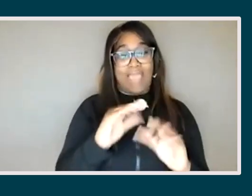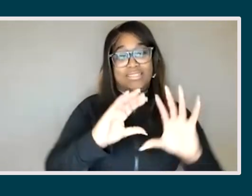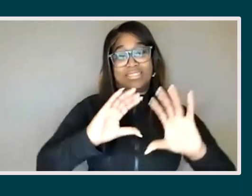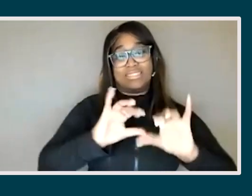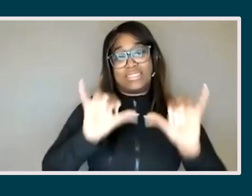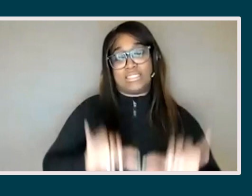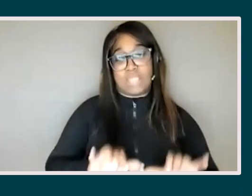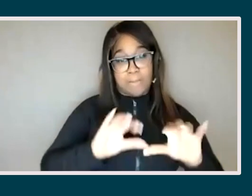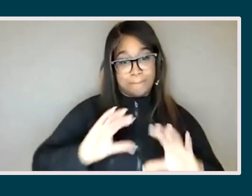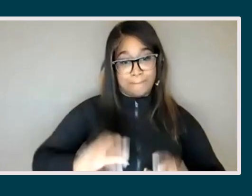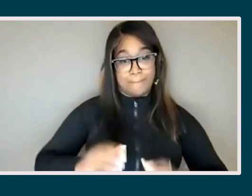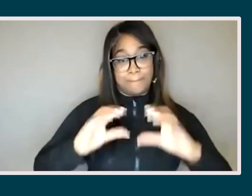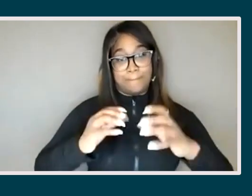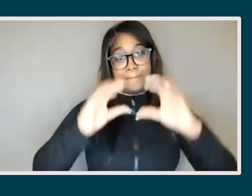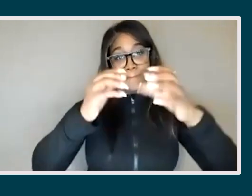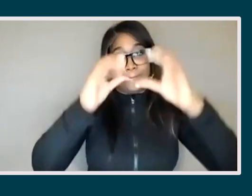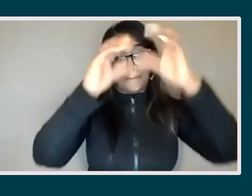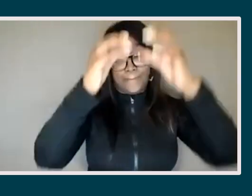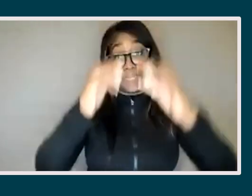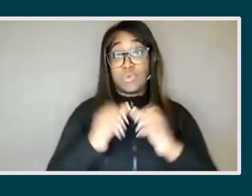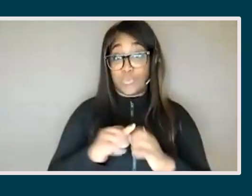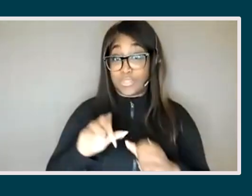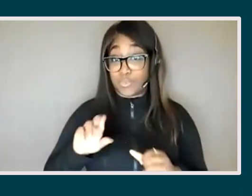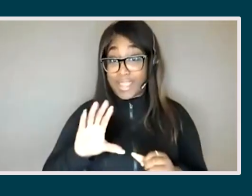If I'm in the UK, I might start with